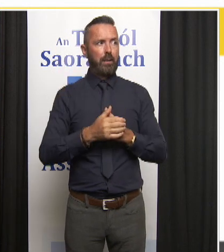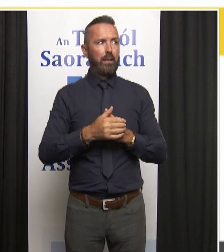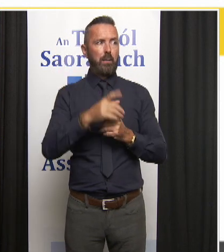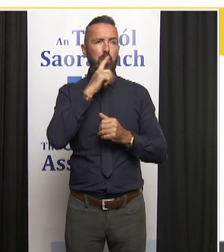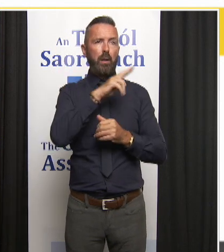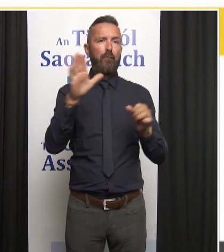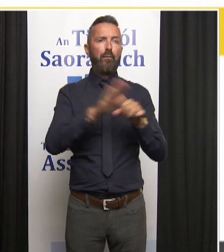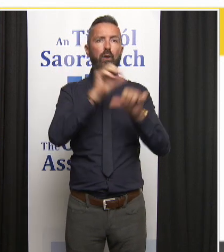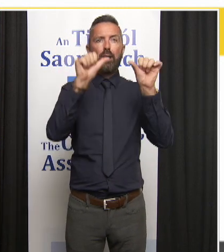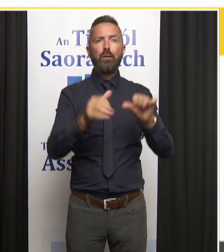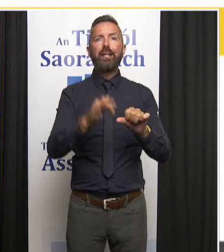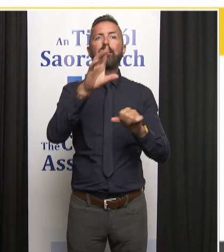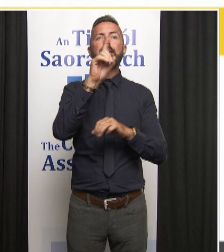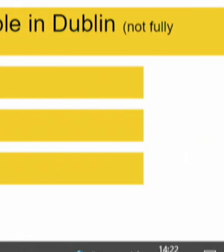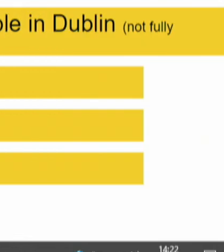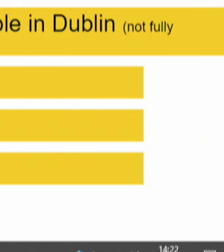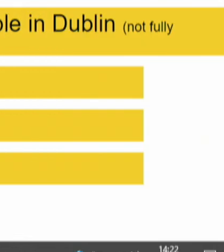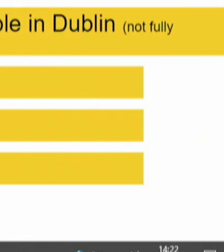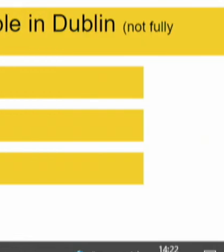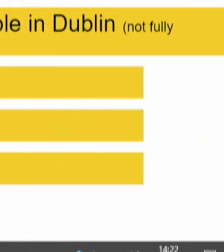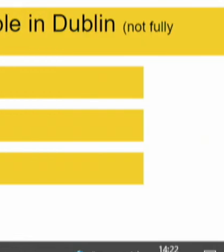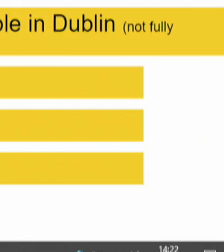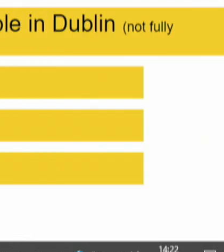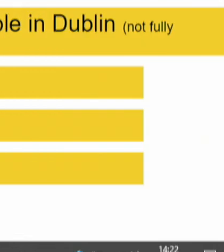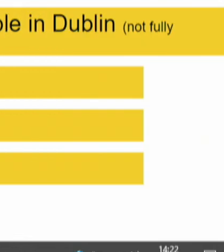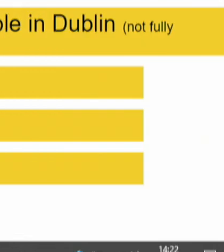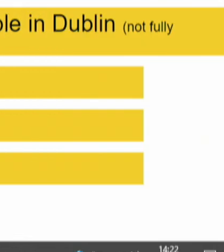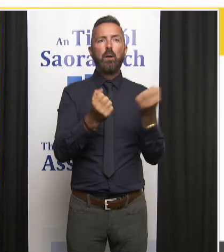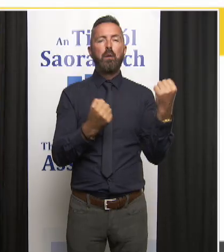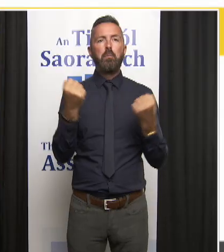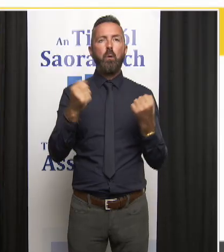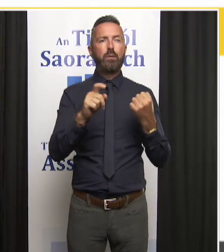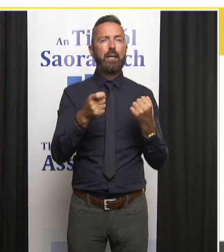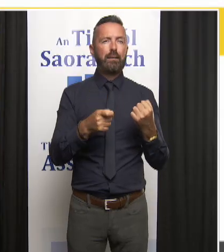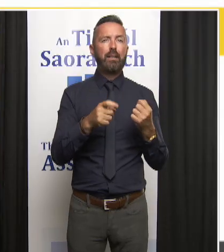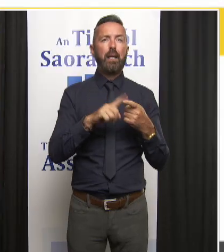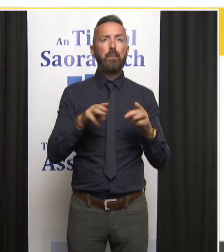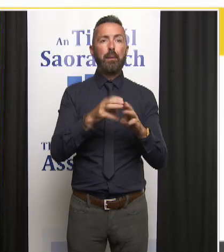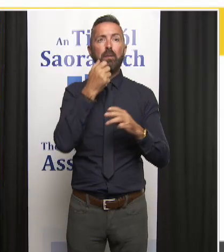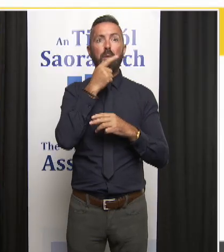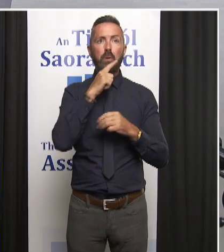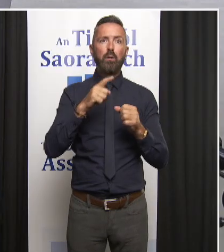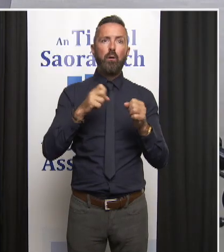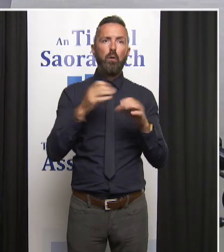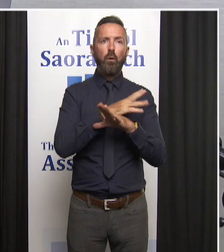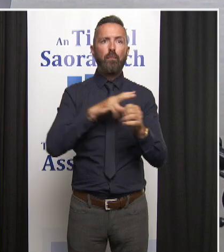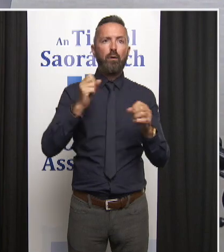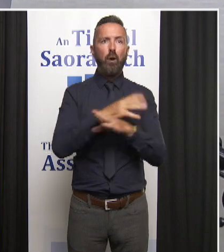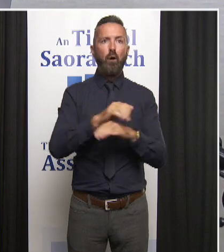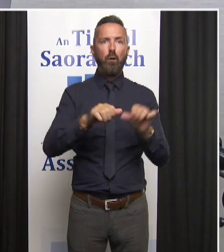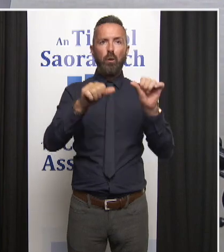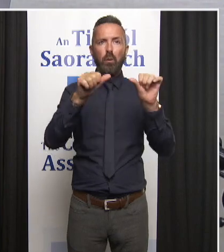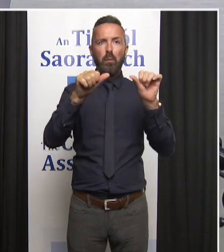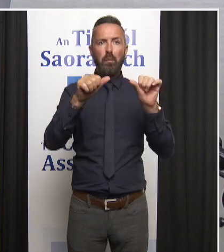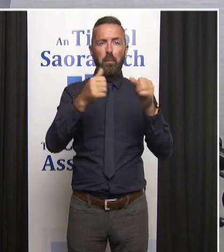whether or not the DEM should be able to retain funds from property or motor taxes from people in Dublin, but there was generally an overall majority. It's just not full agreement.